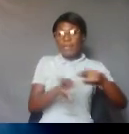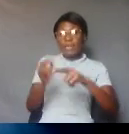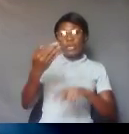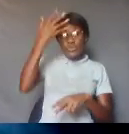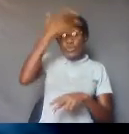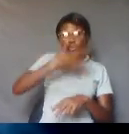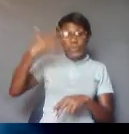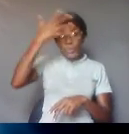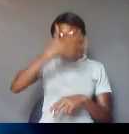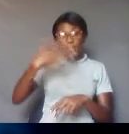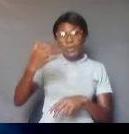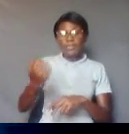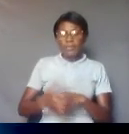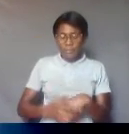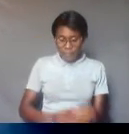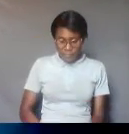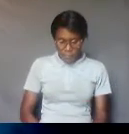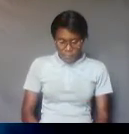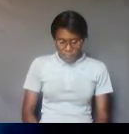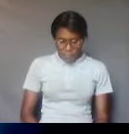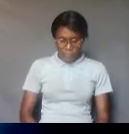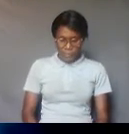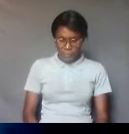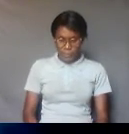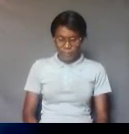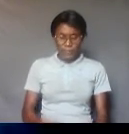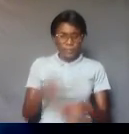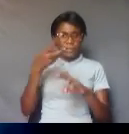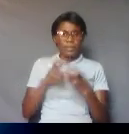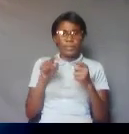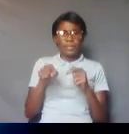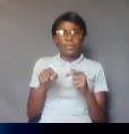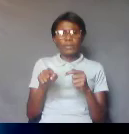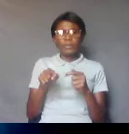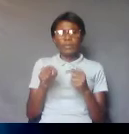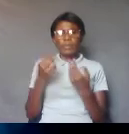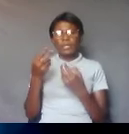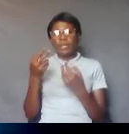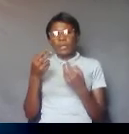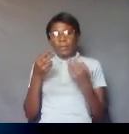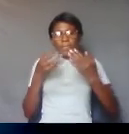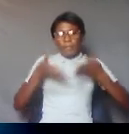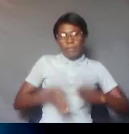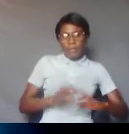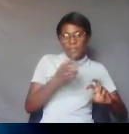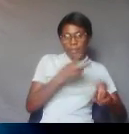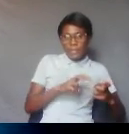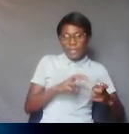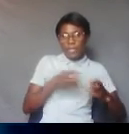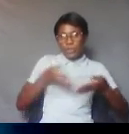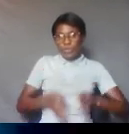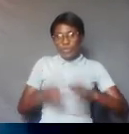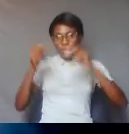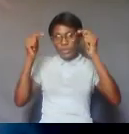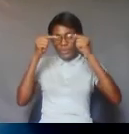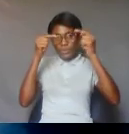that one is born with? Because it's a skin condition, it's a genetic condition that it cannot be changed. I have